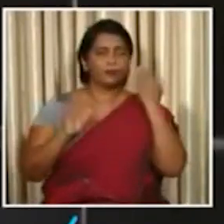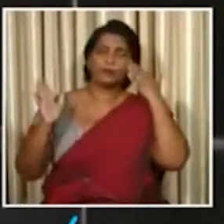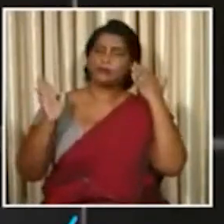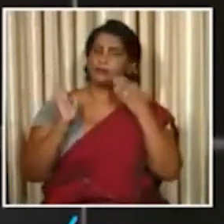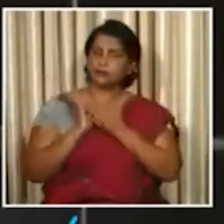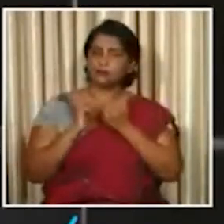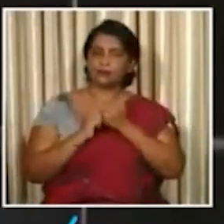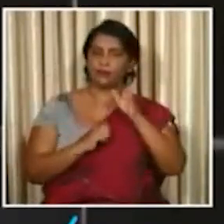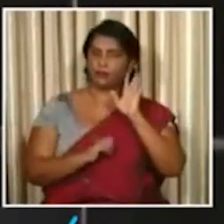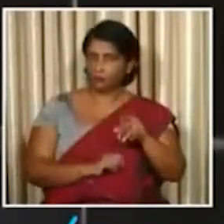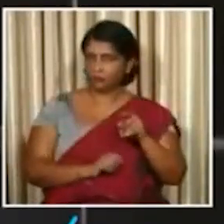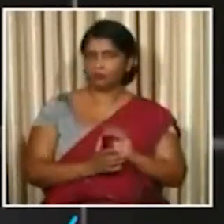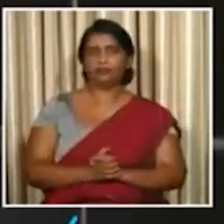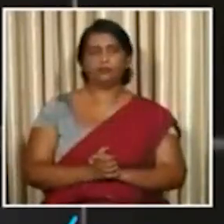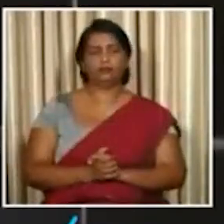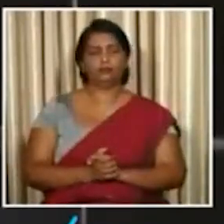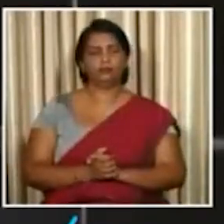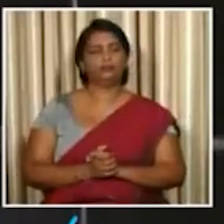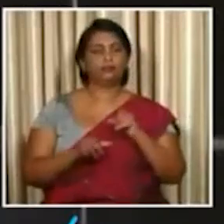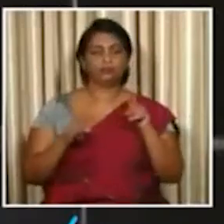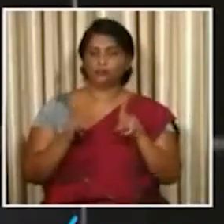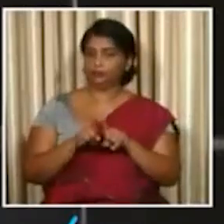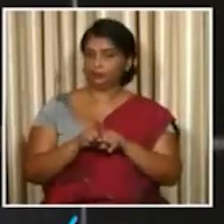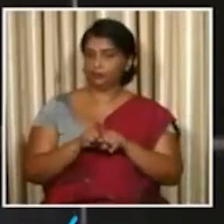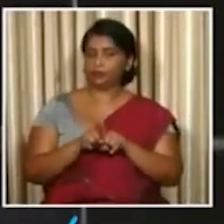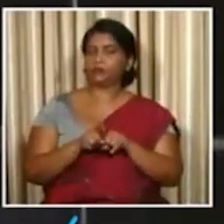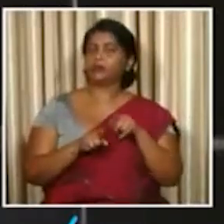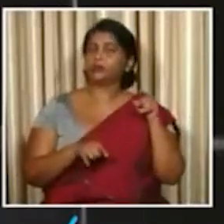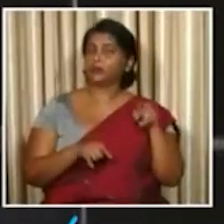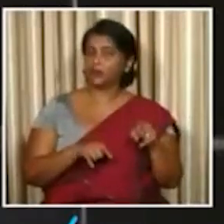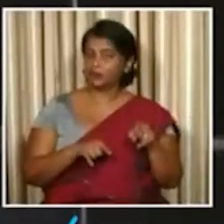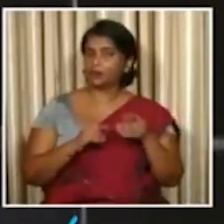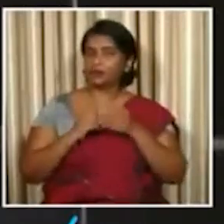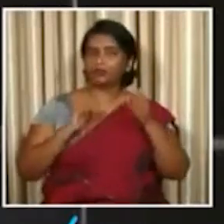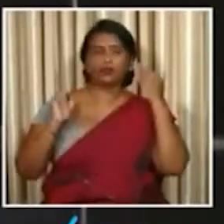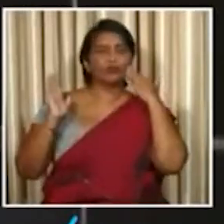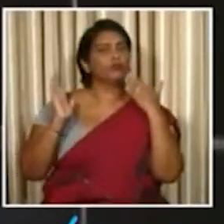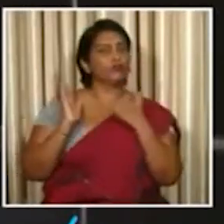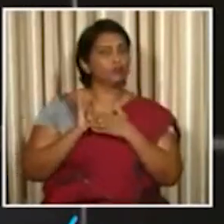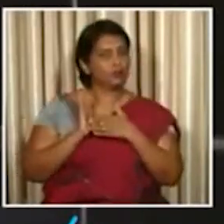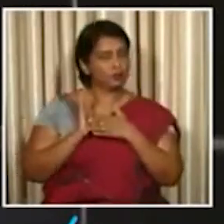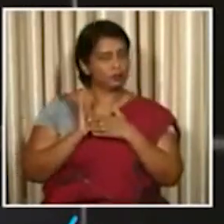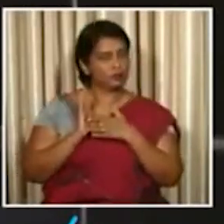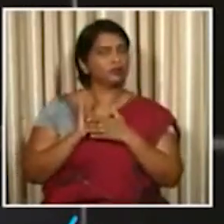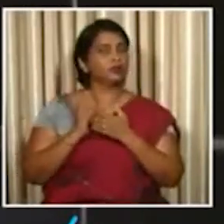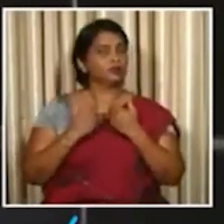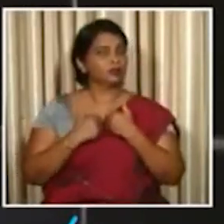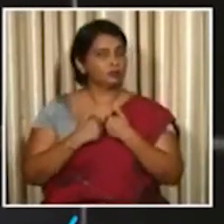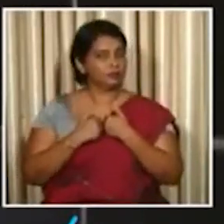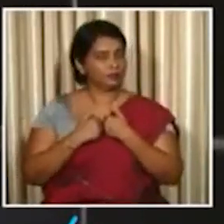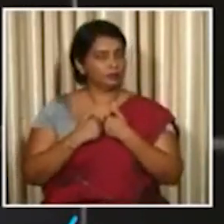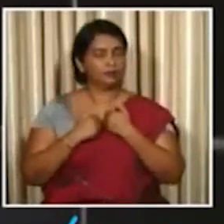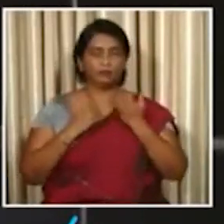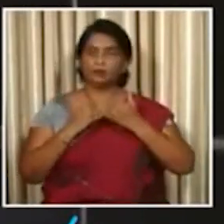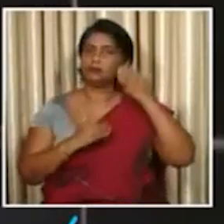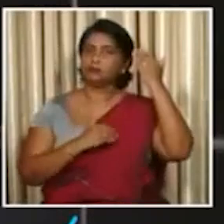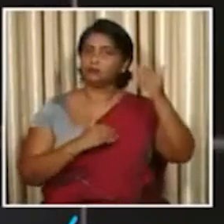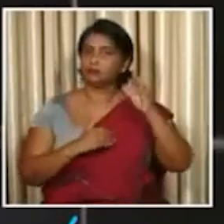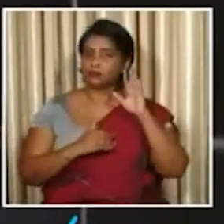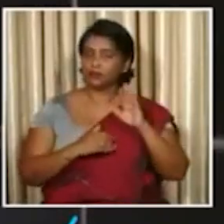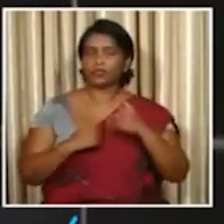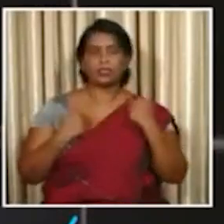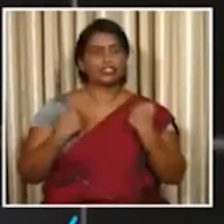initiative and leadership in addressing concerns with a view to warding off any future challenges to the country. Defense Ministry